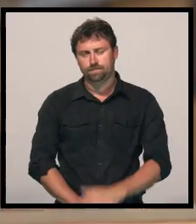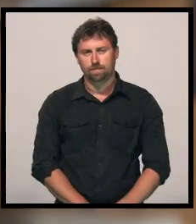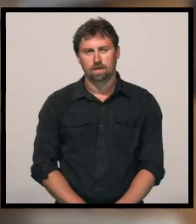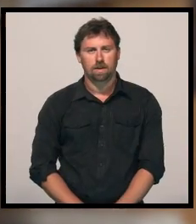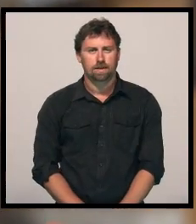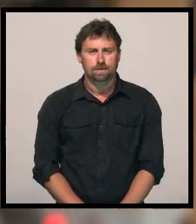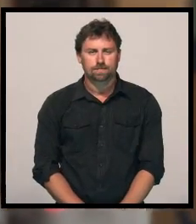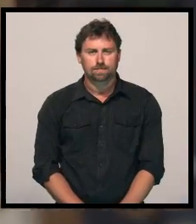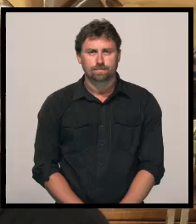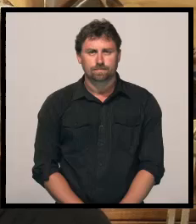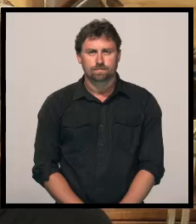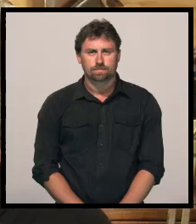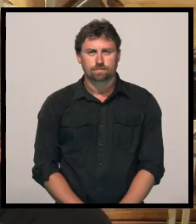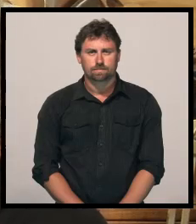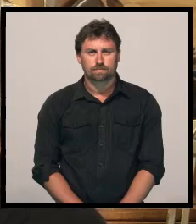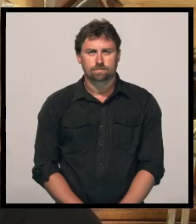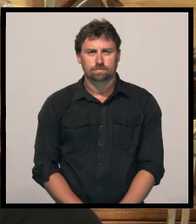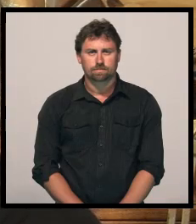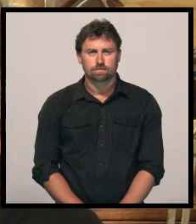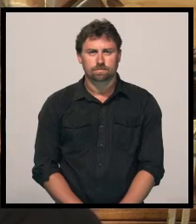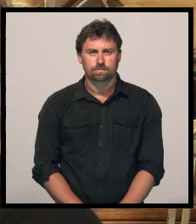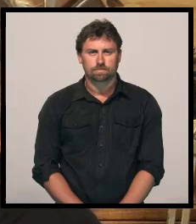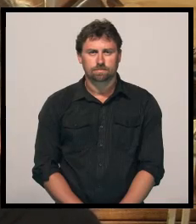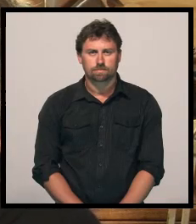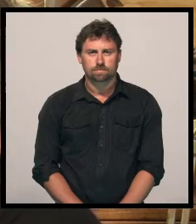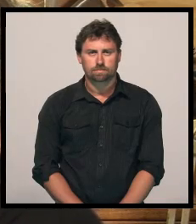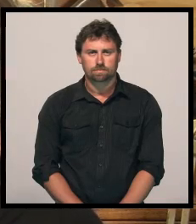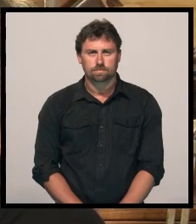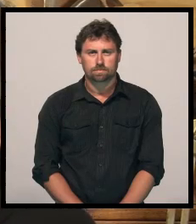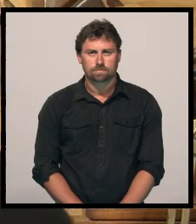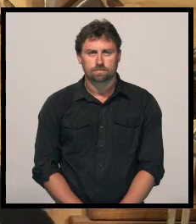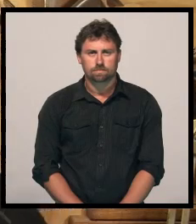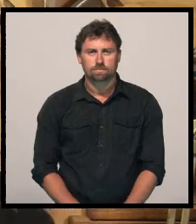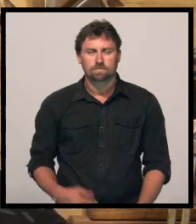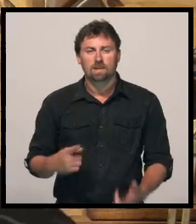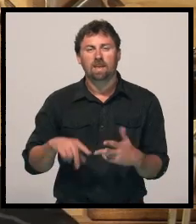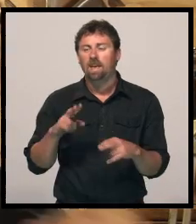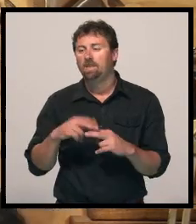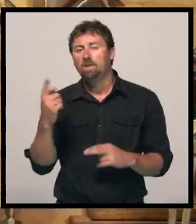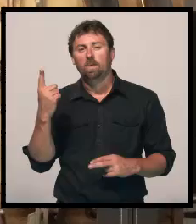and just a little bit on the inside. And if you're a Neanderthal, you can use a staple gun.